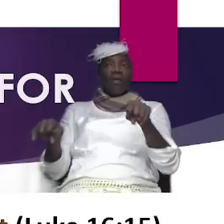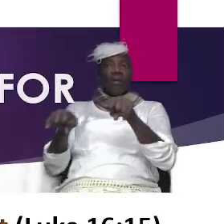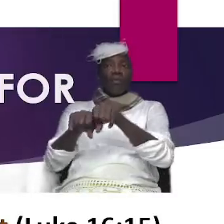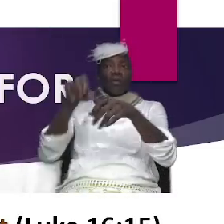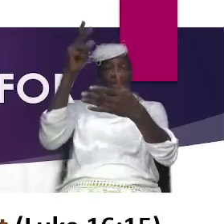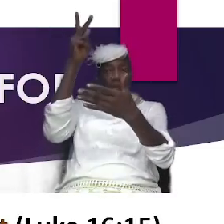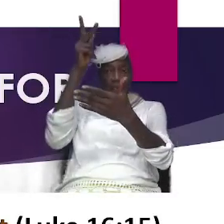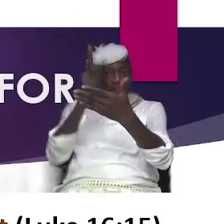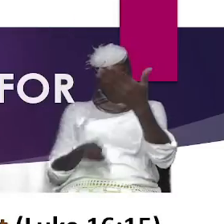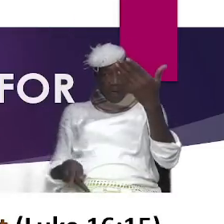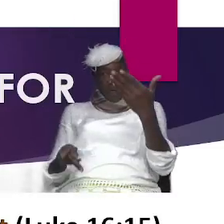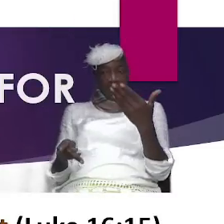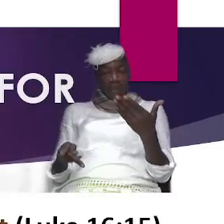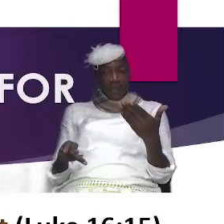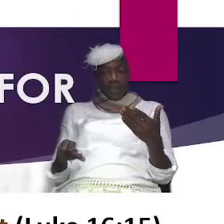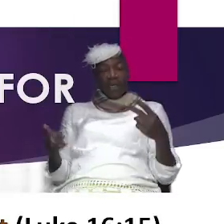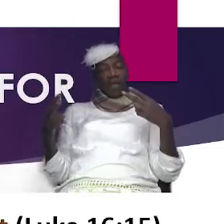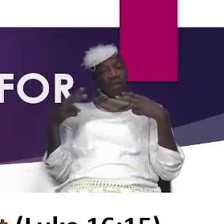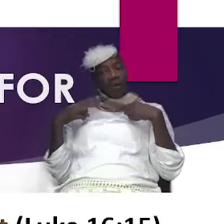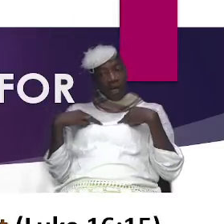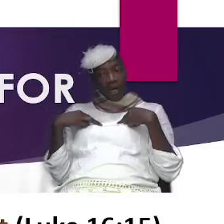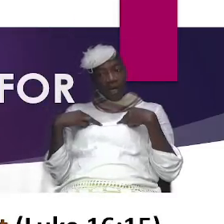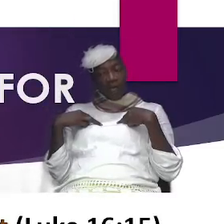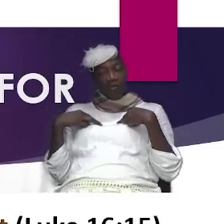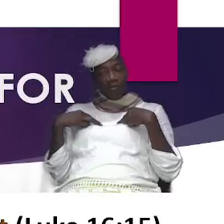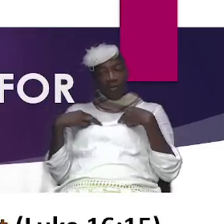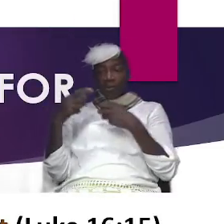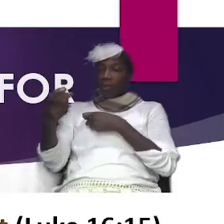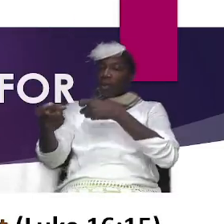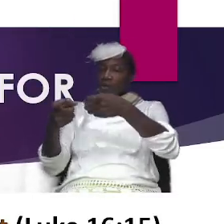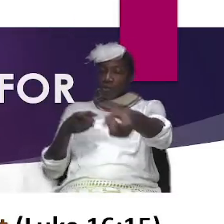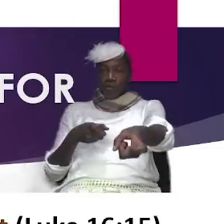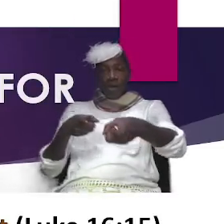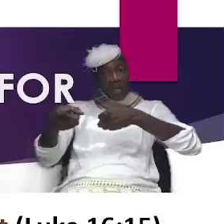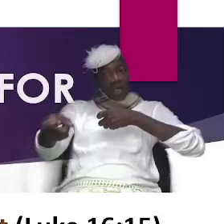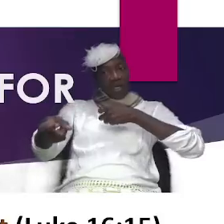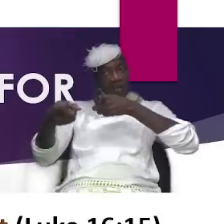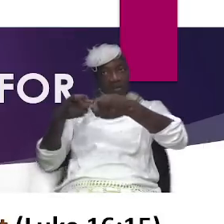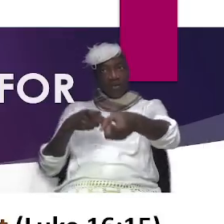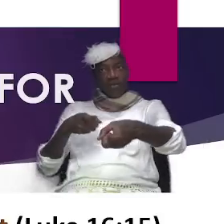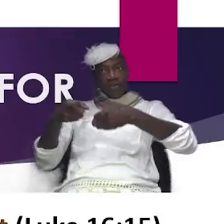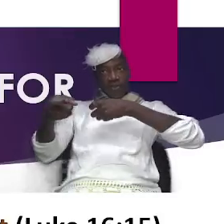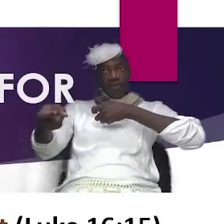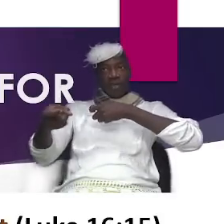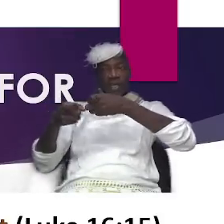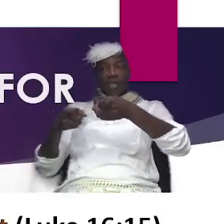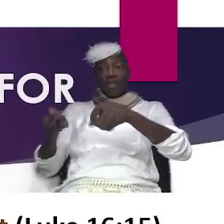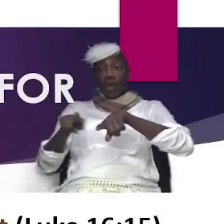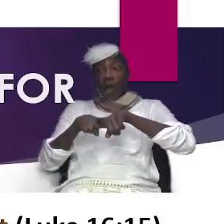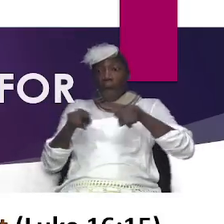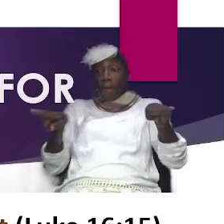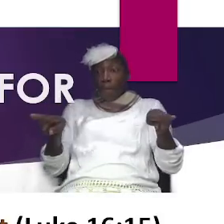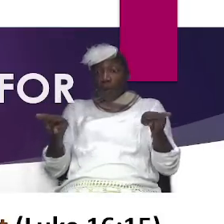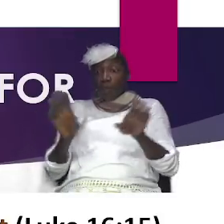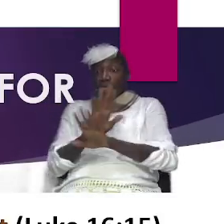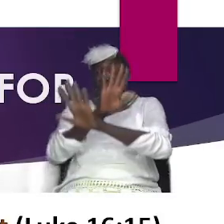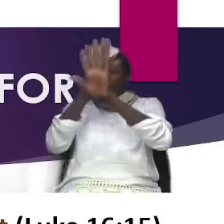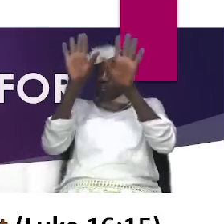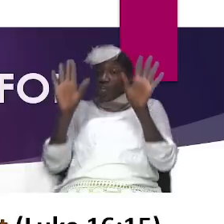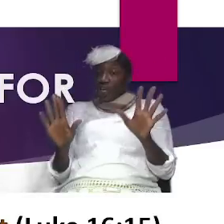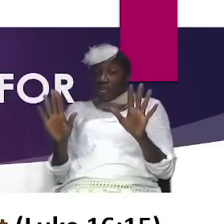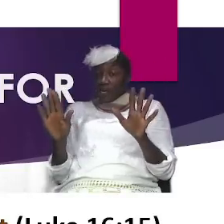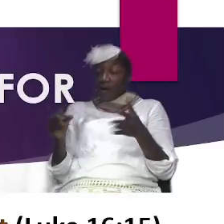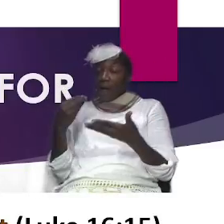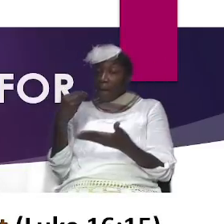item to have so that we can transact and do what has to be done. But it is clear to one and all that